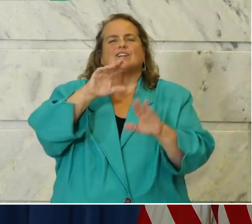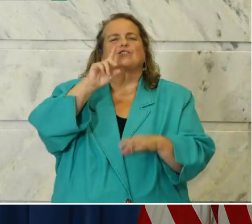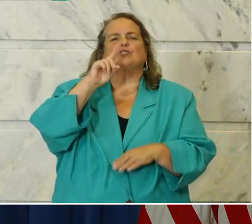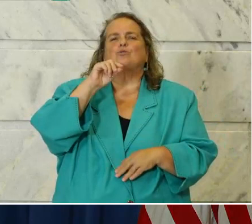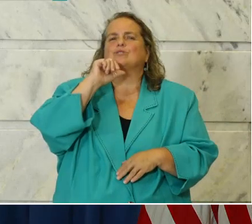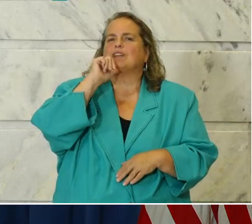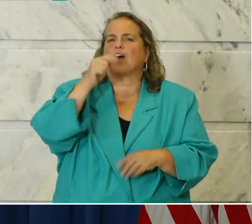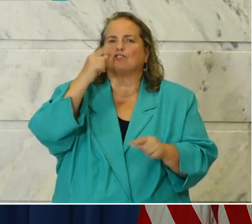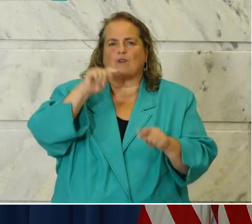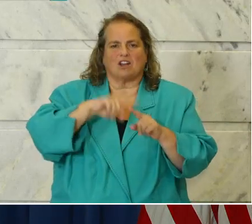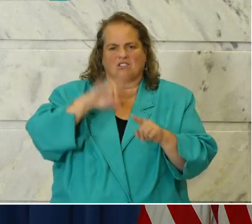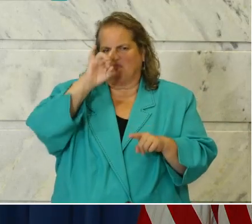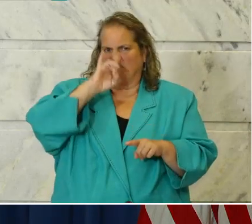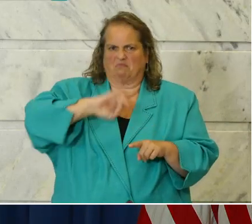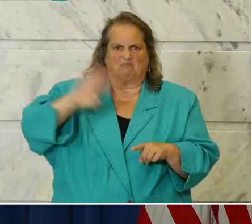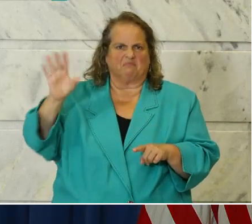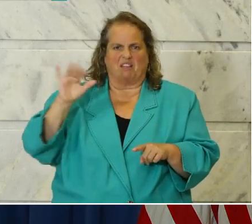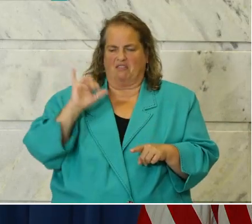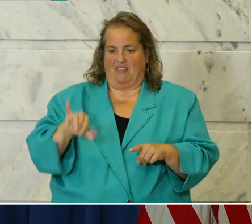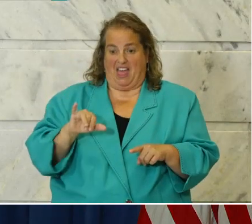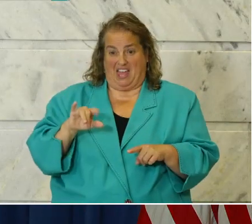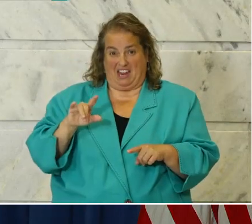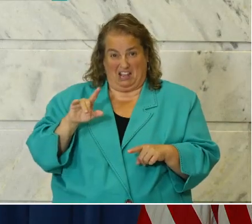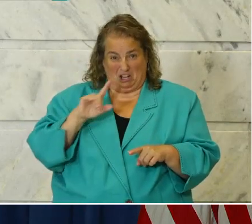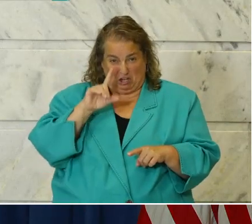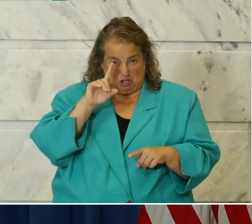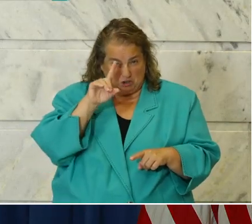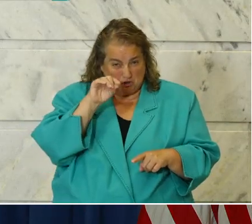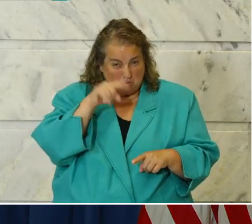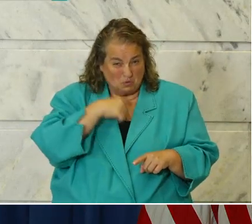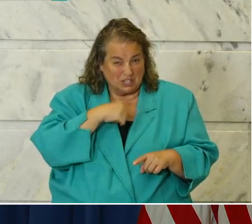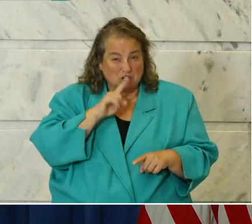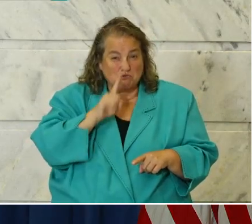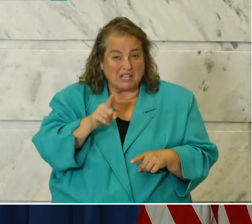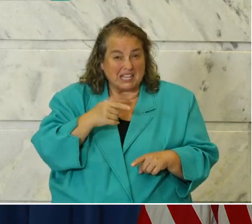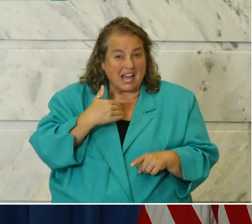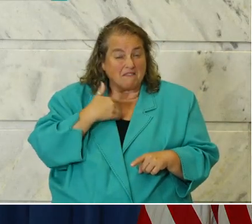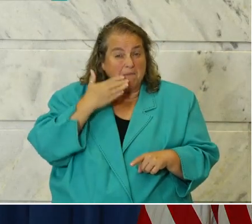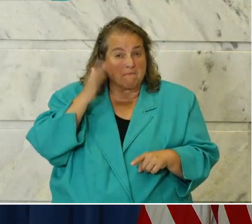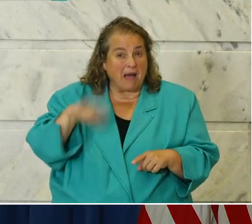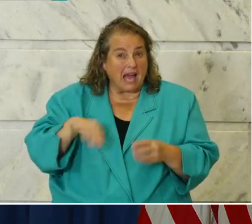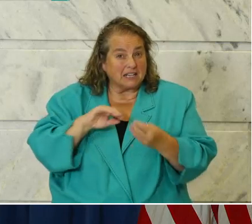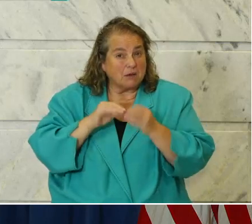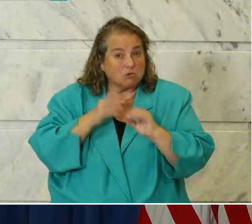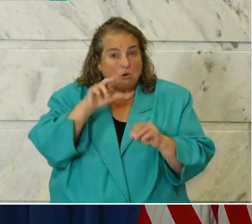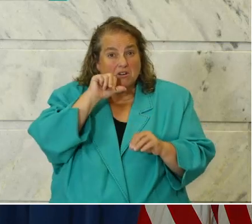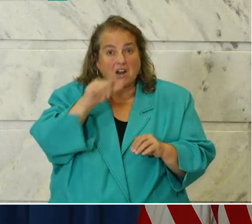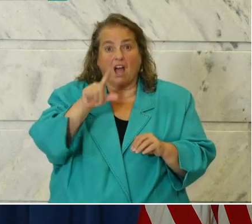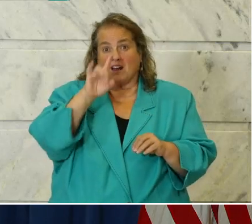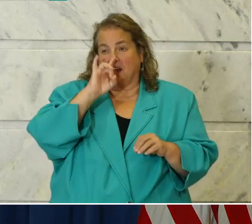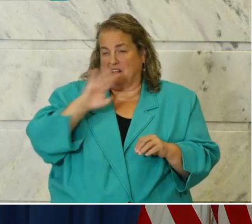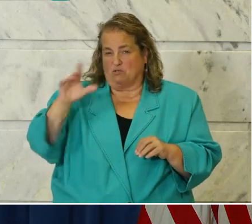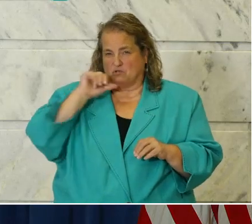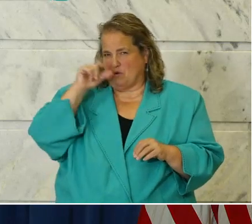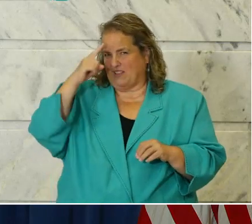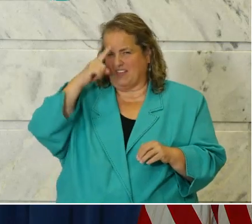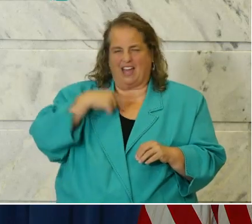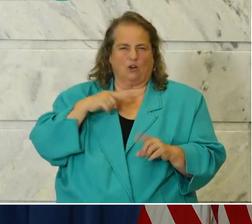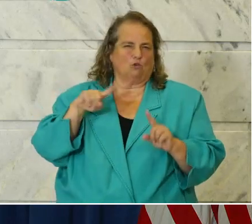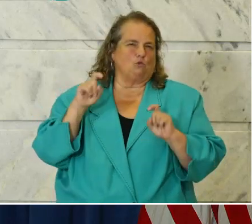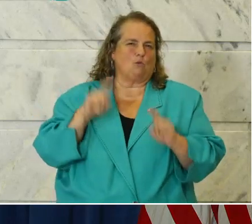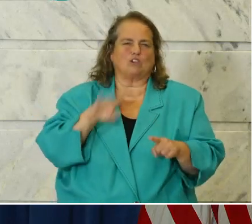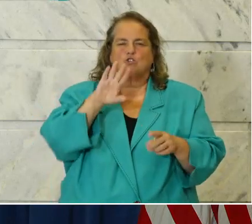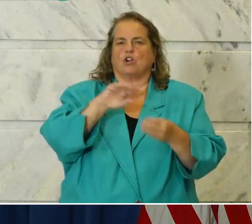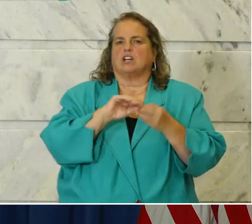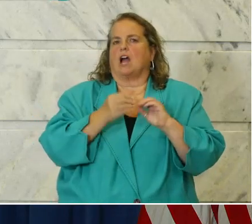just disbelieve that there is a worldwide pandemic out there. And there's some who don't want to believe it and will question the numbers. Are the